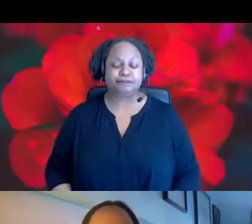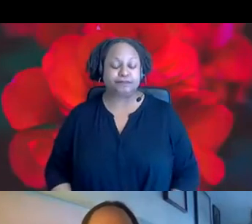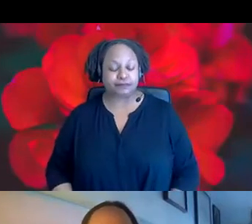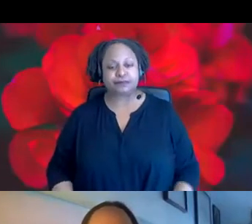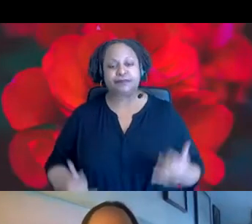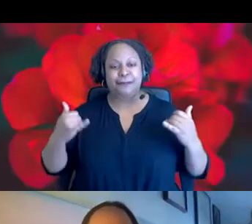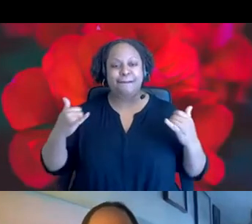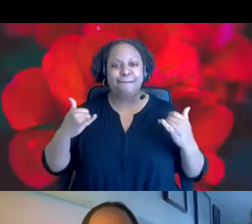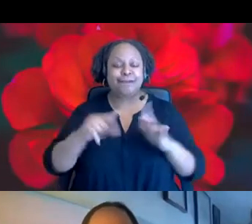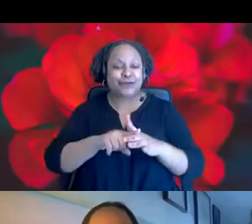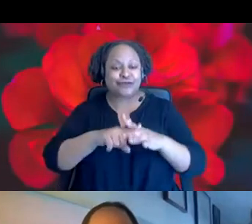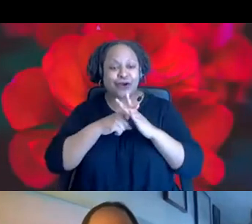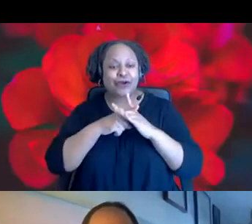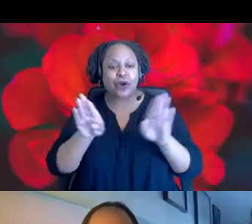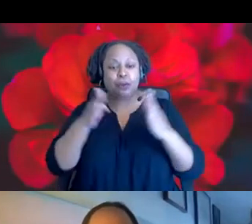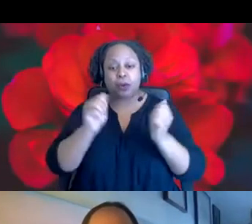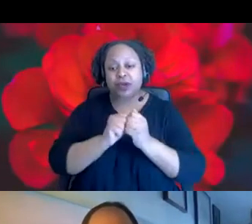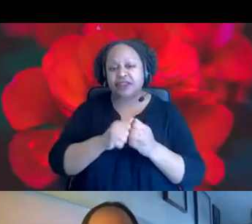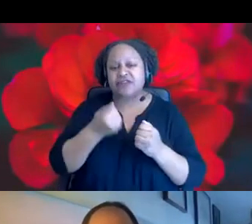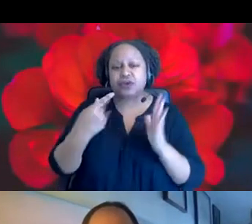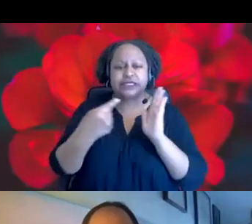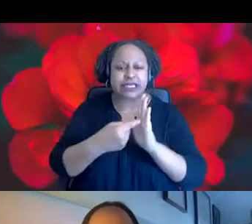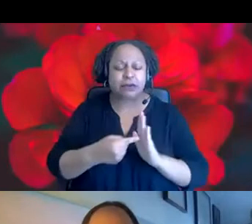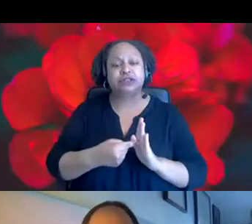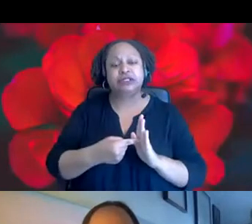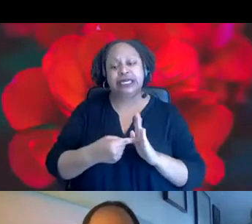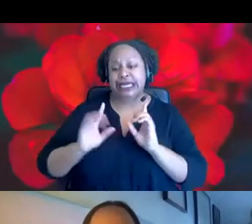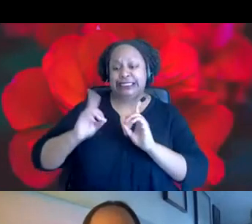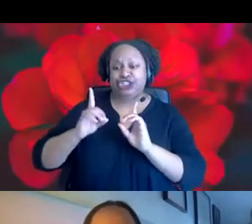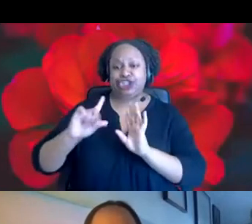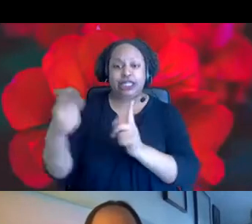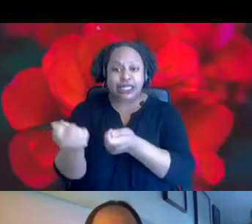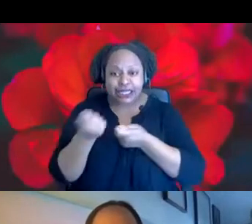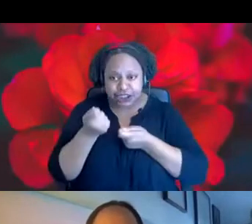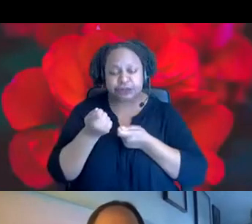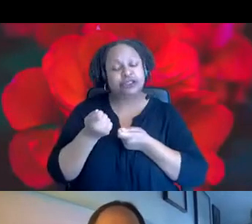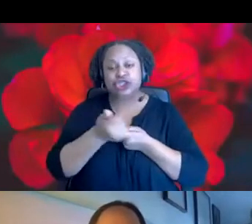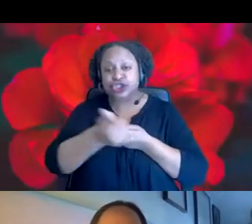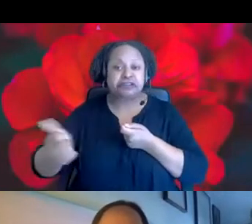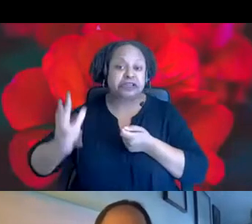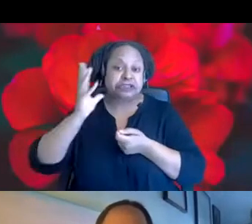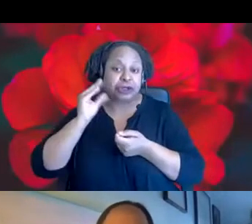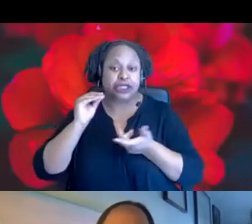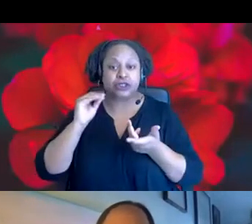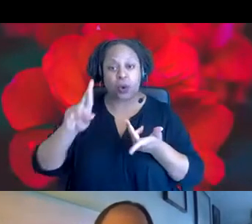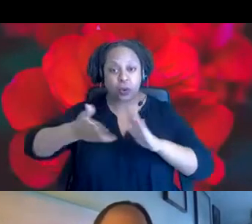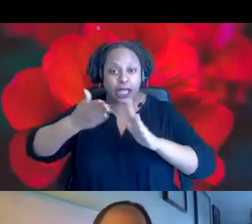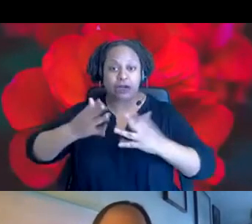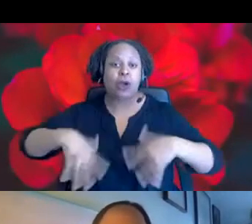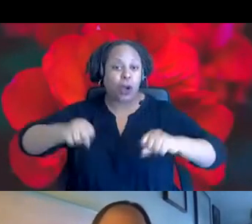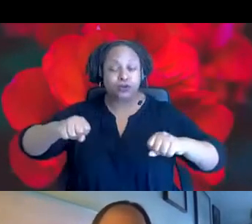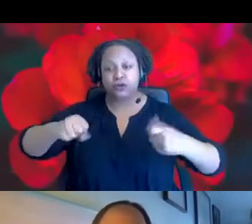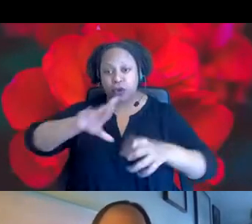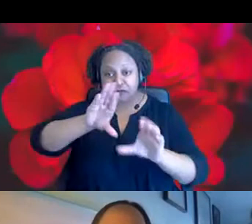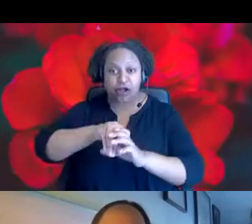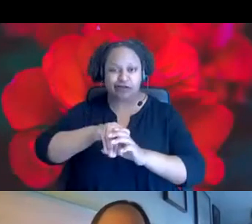about, talk about some of the examples of digital engagements that you have either experienced or run or been part of